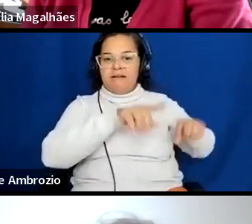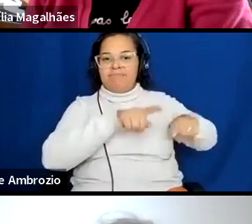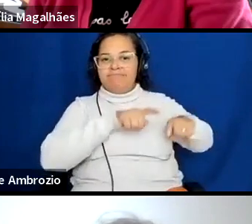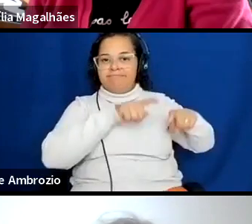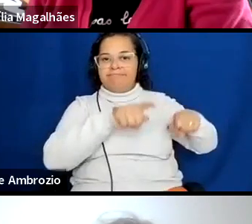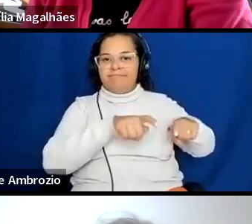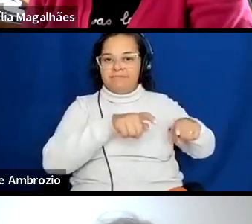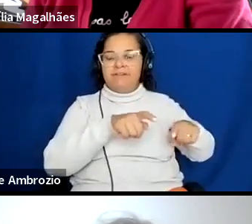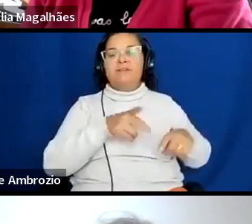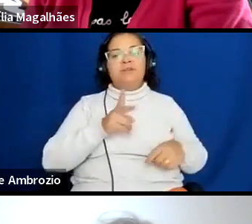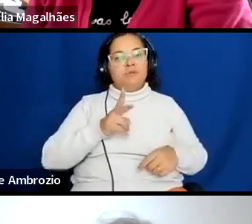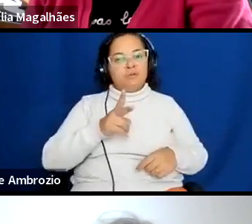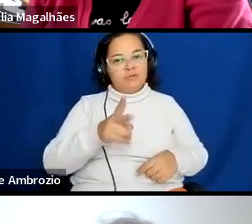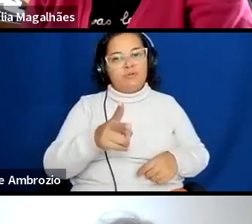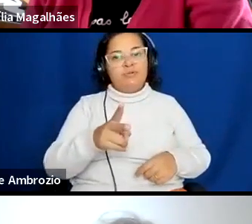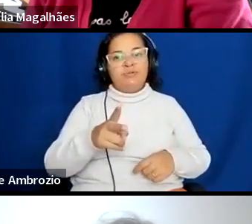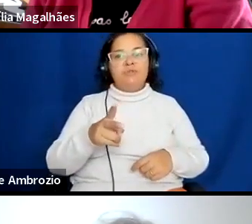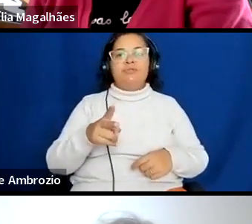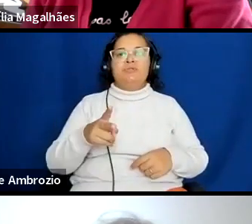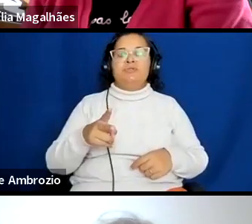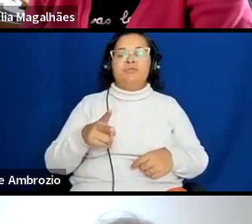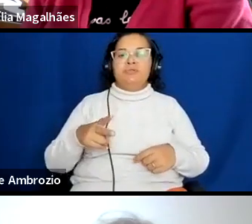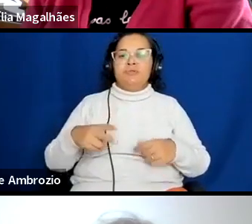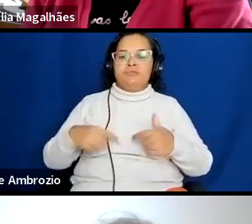subjugate, as well as to